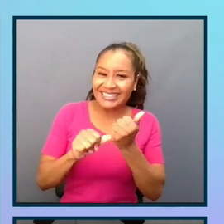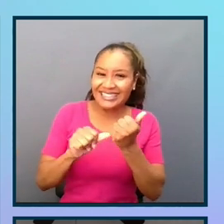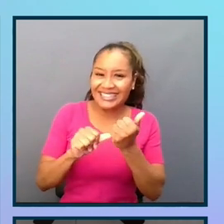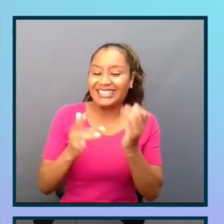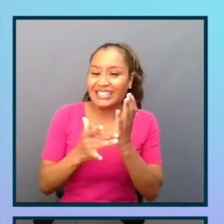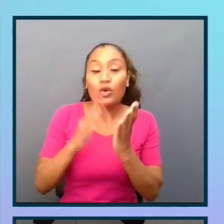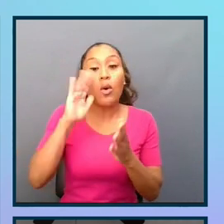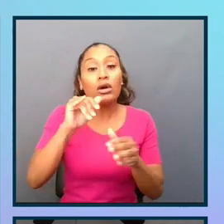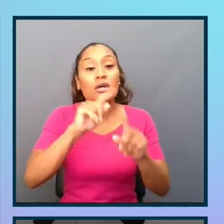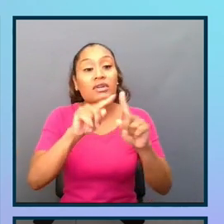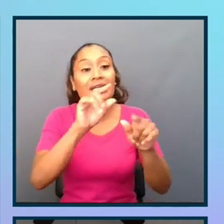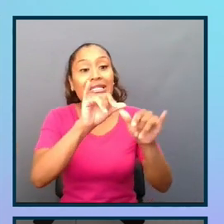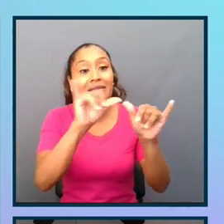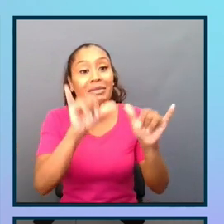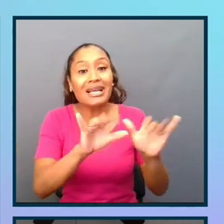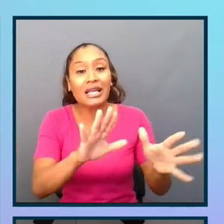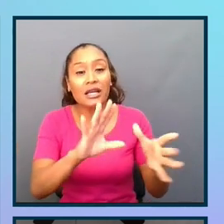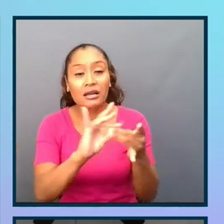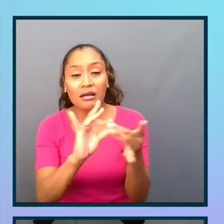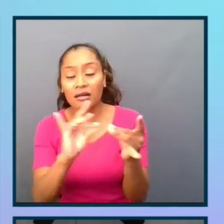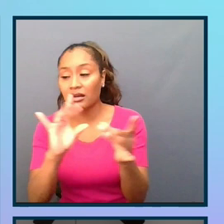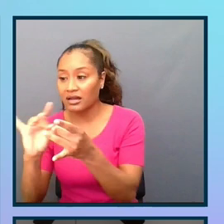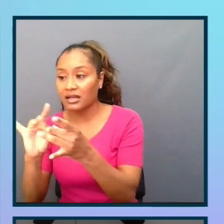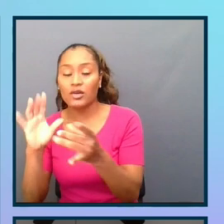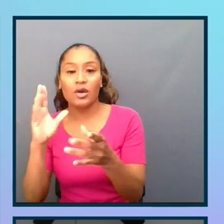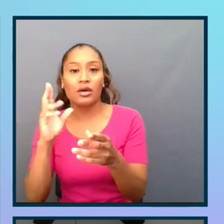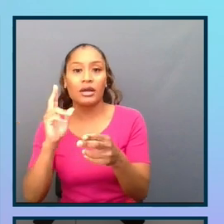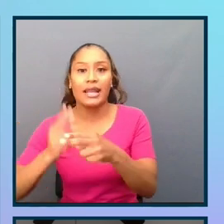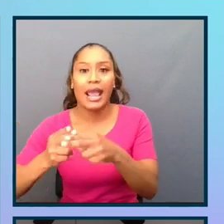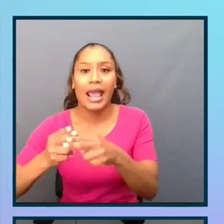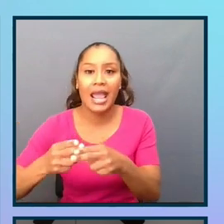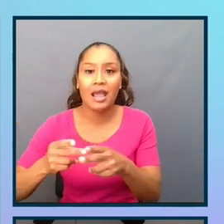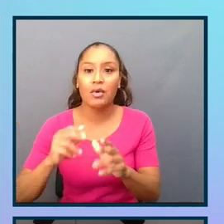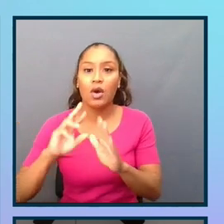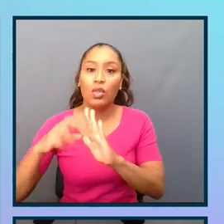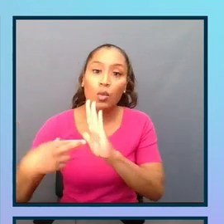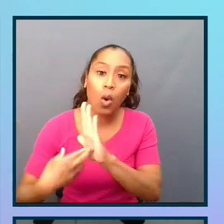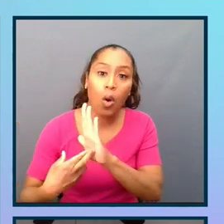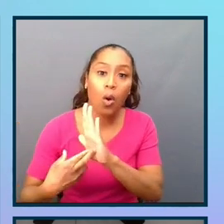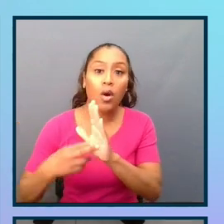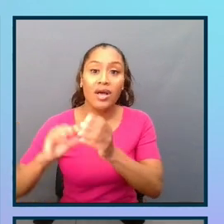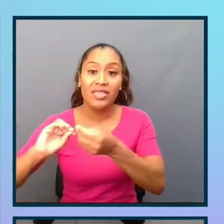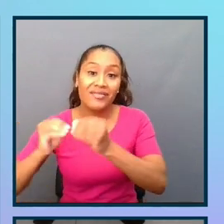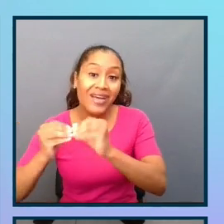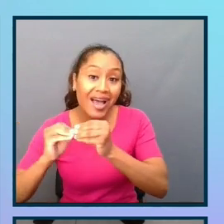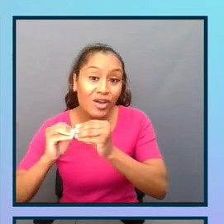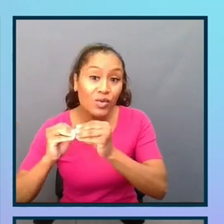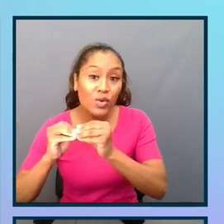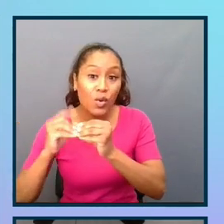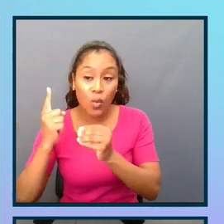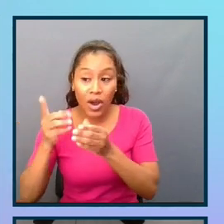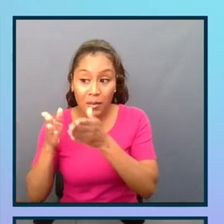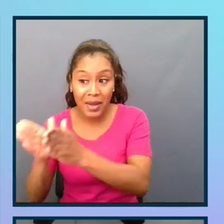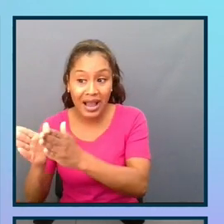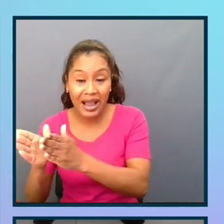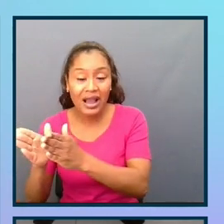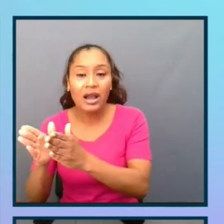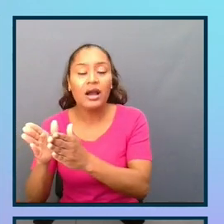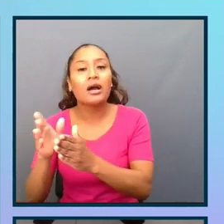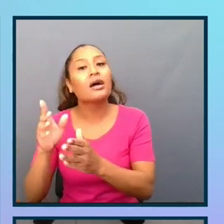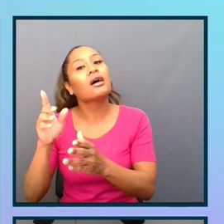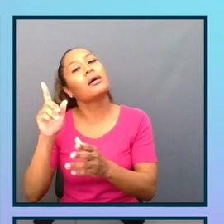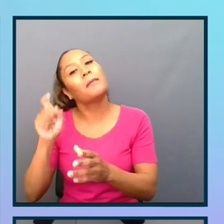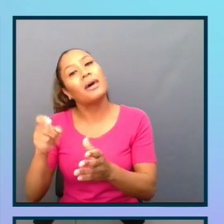each platform are independent, so conveying a name, role, or value in one platform cannot always be done without implementing